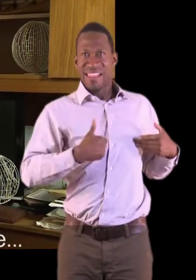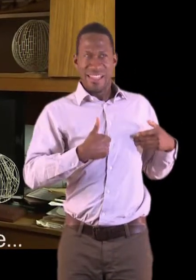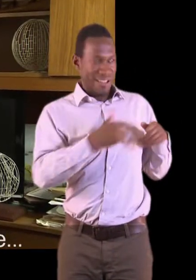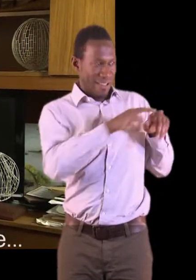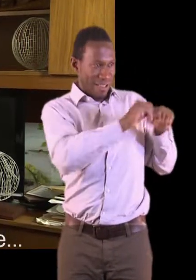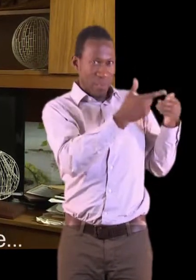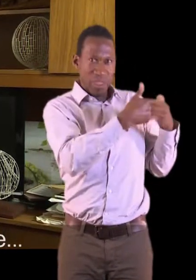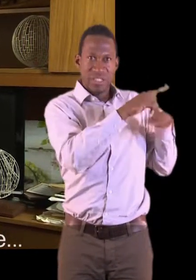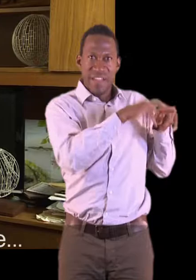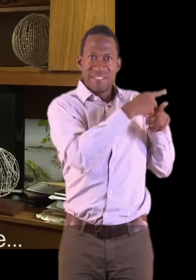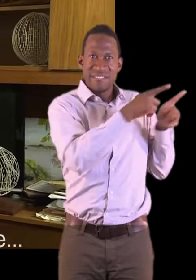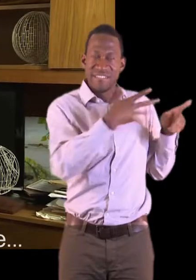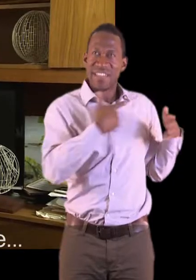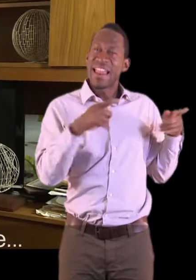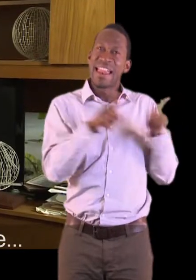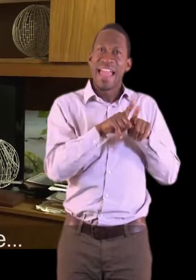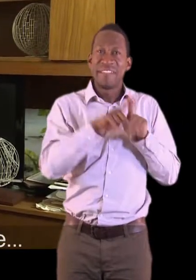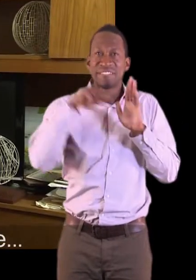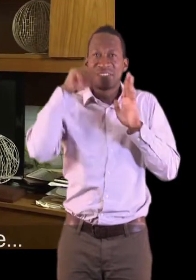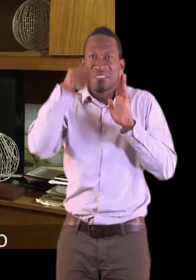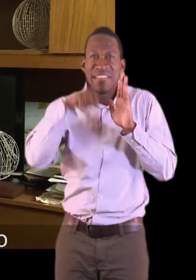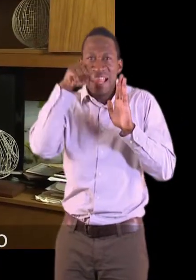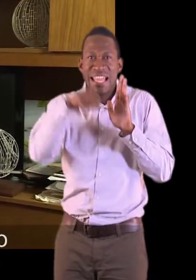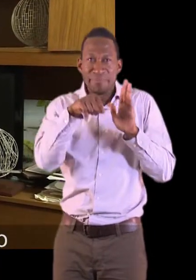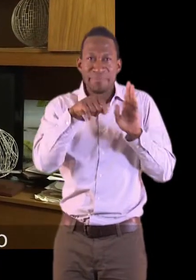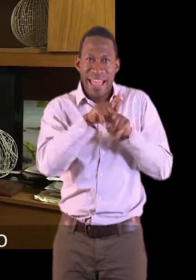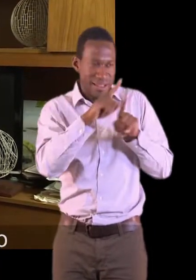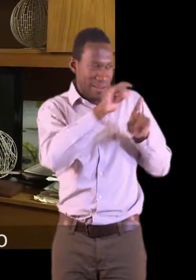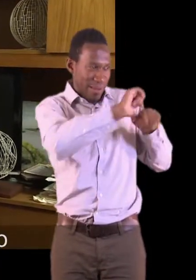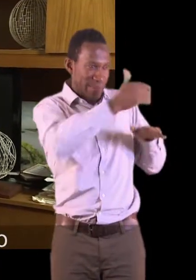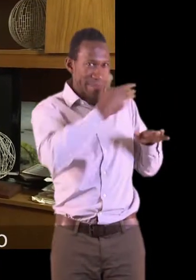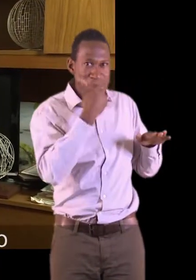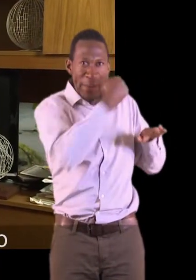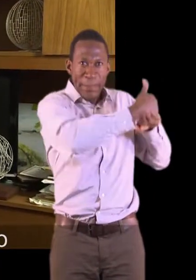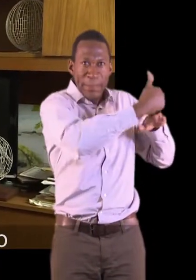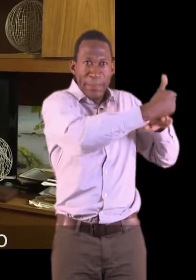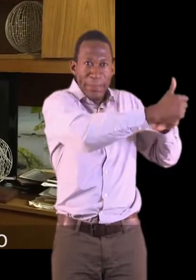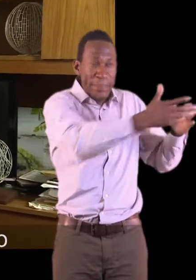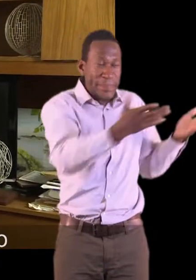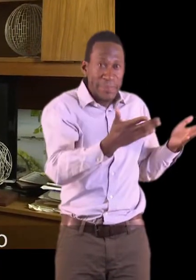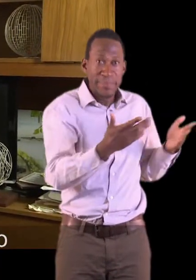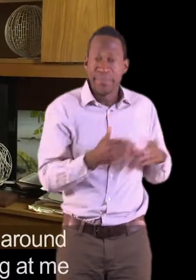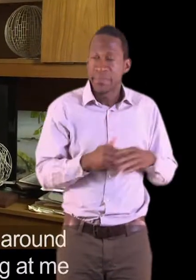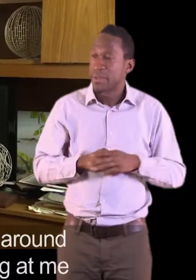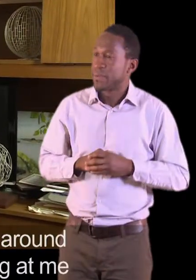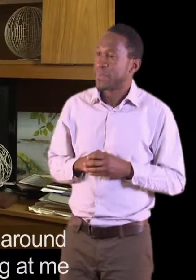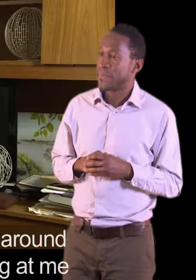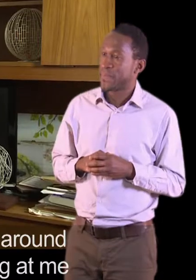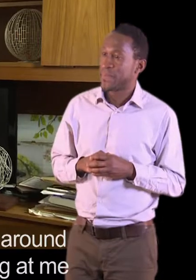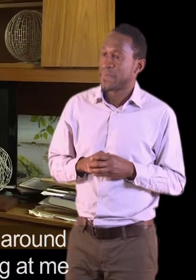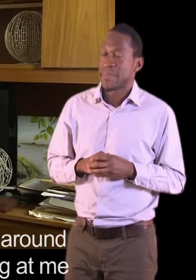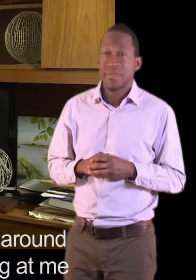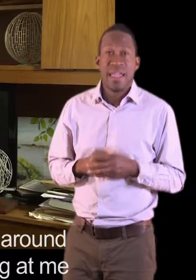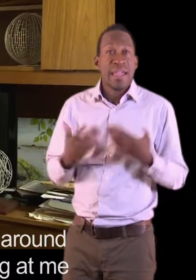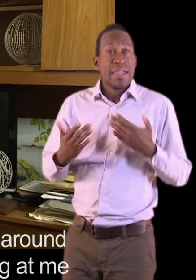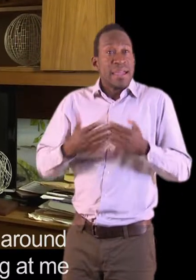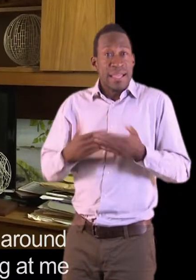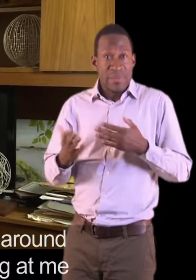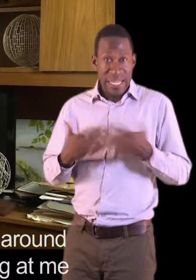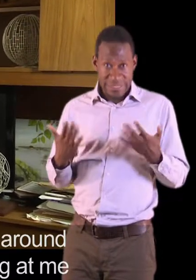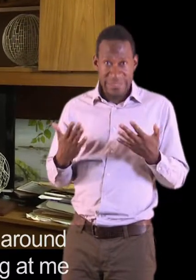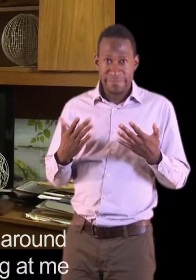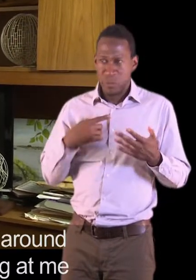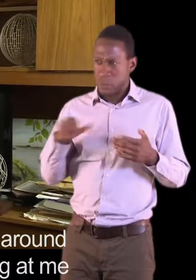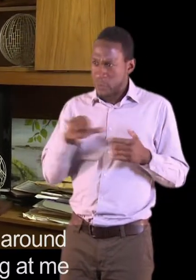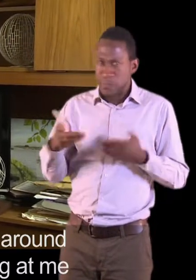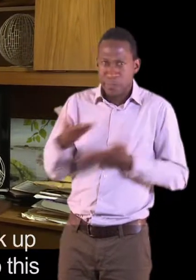Anyway, the time came. And I'd been opted to go up and complain, and there was this tension around all the